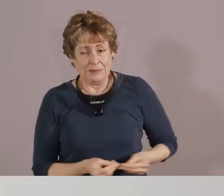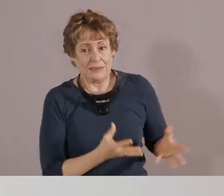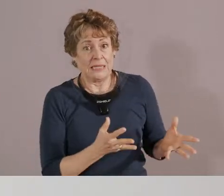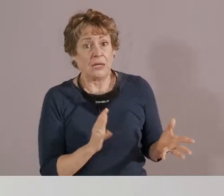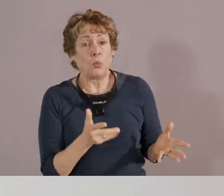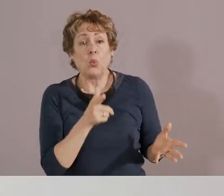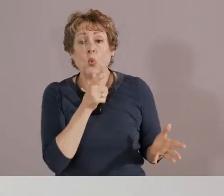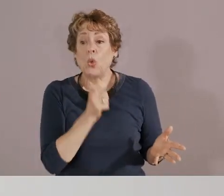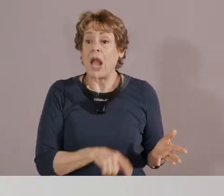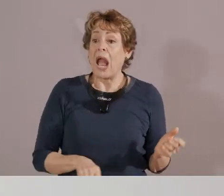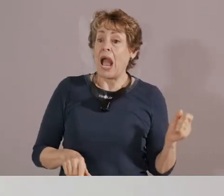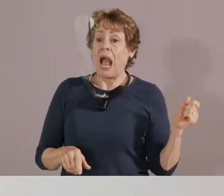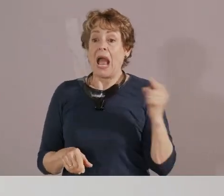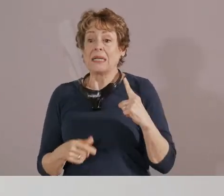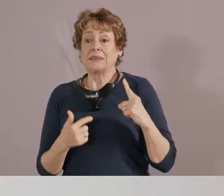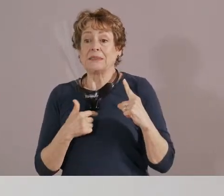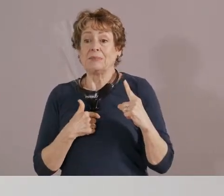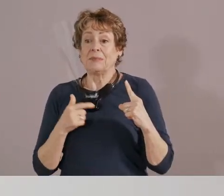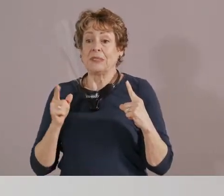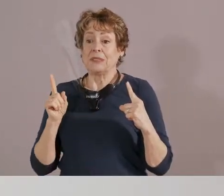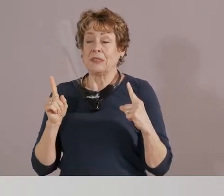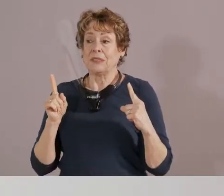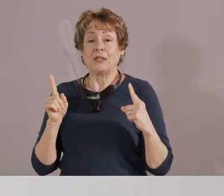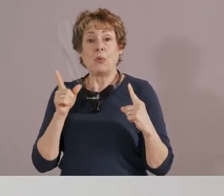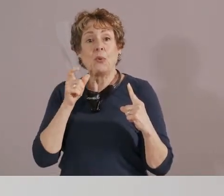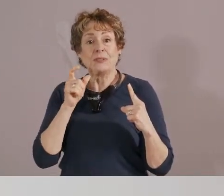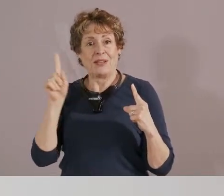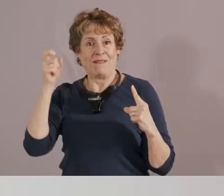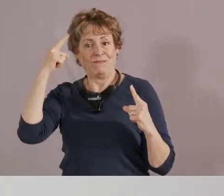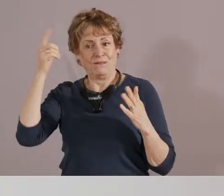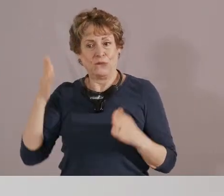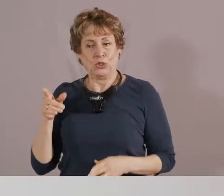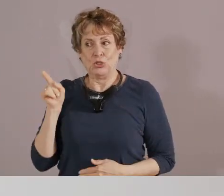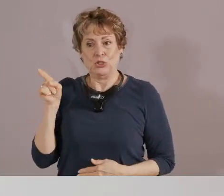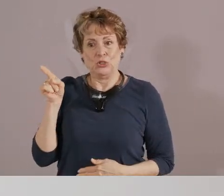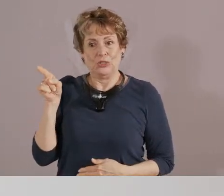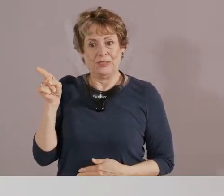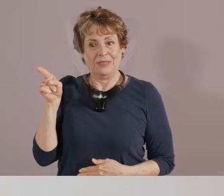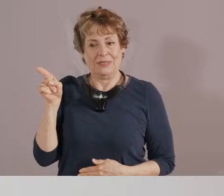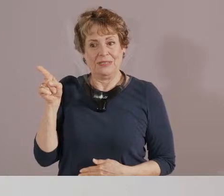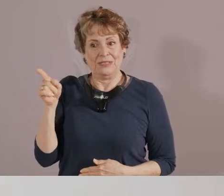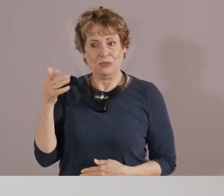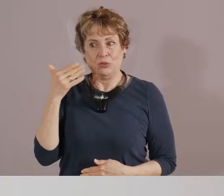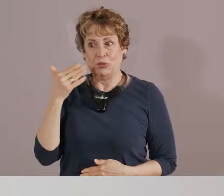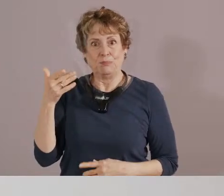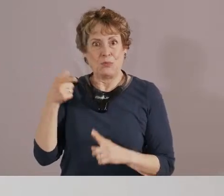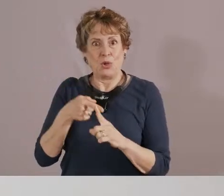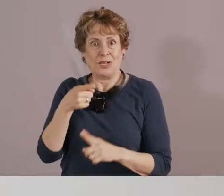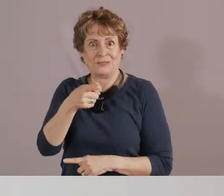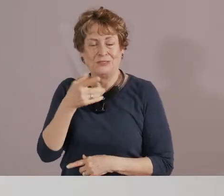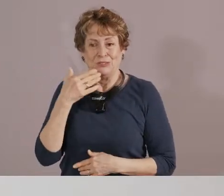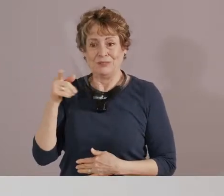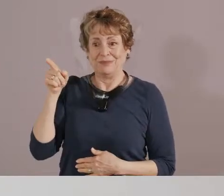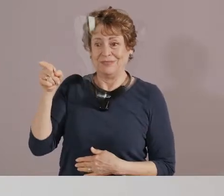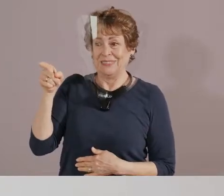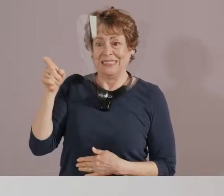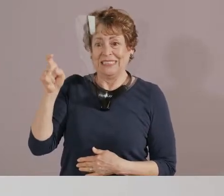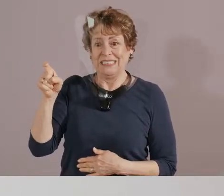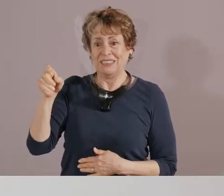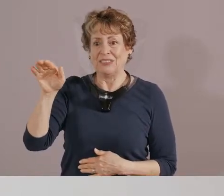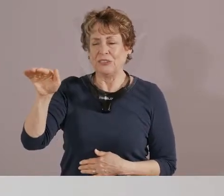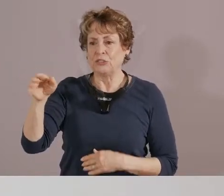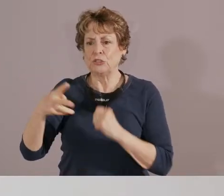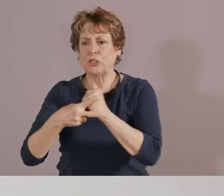So, whatever we need to do to get vaccine out of storage and into the arms of Arizonans, we're going to try to do as quickly